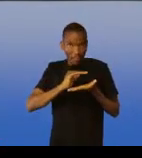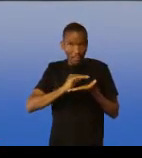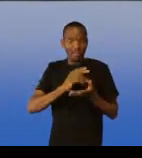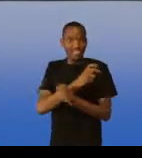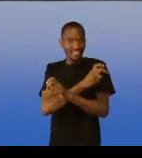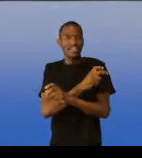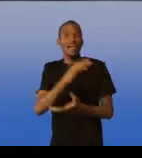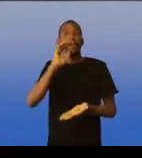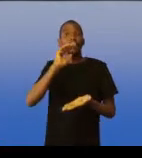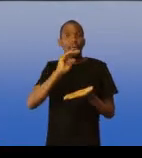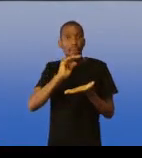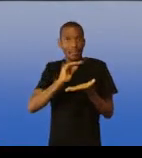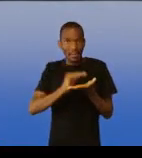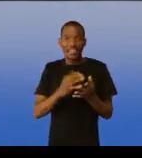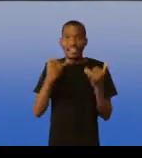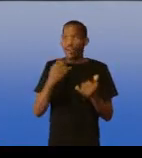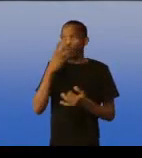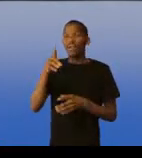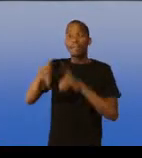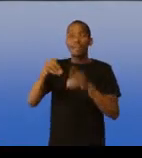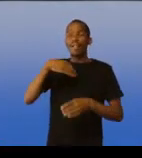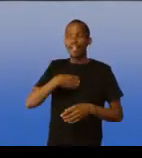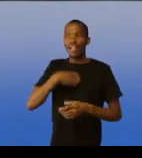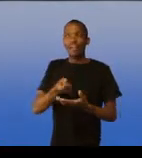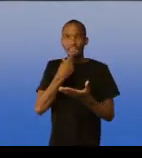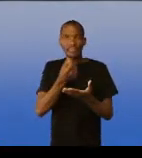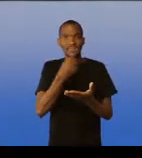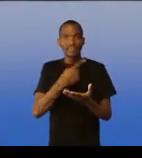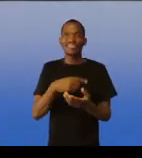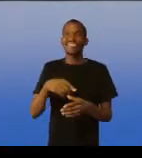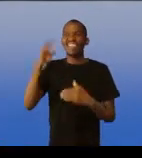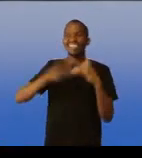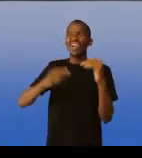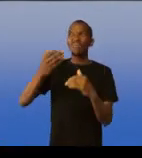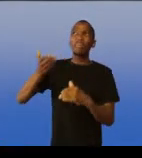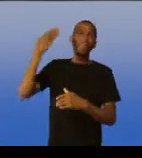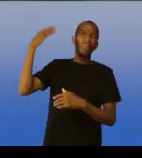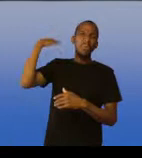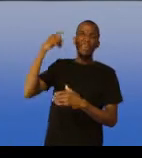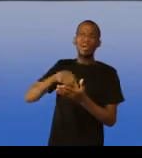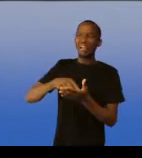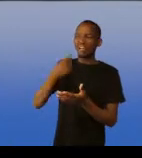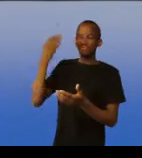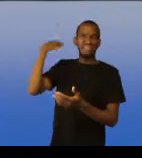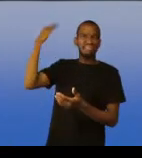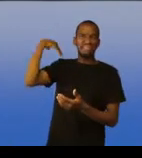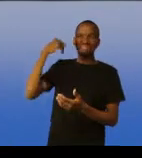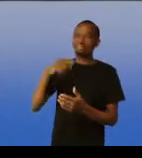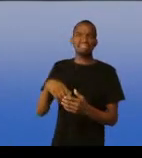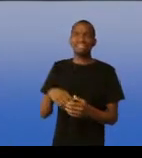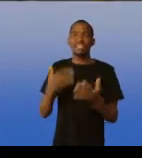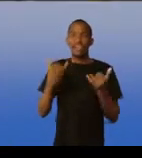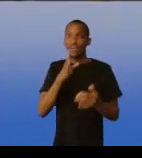the current drugs better compared to the old regimen that were used in the beginning of the ART program in